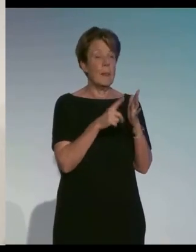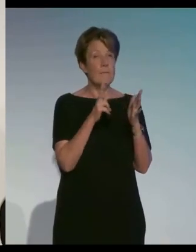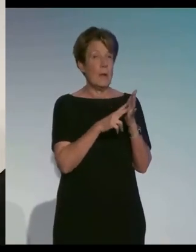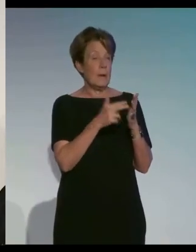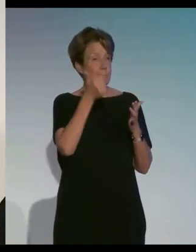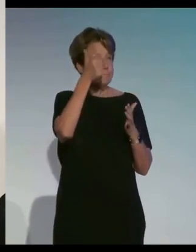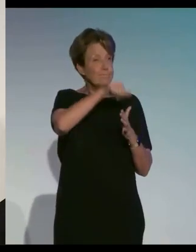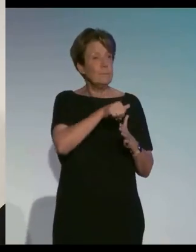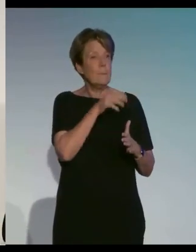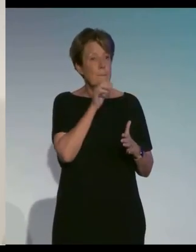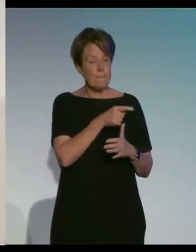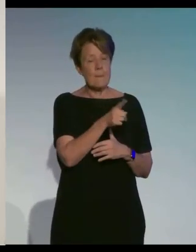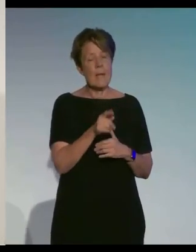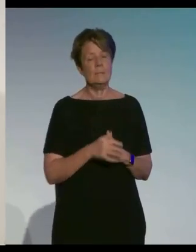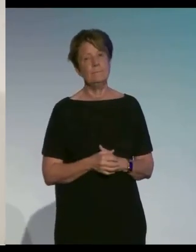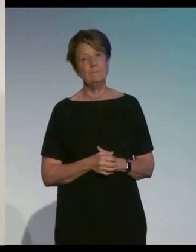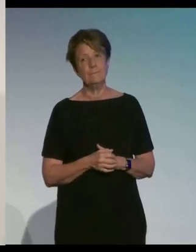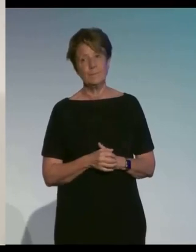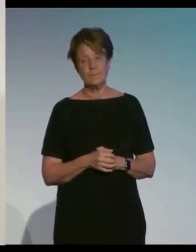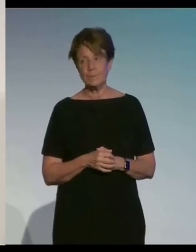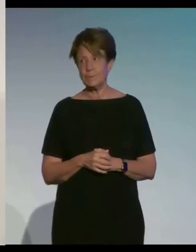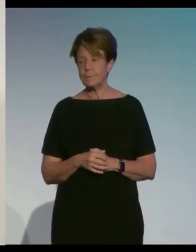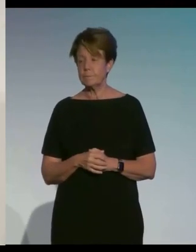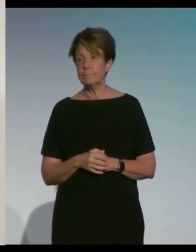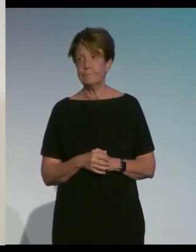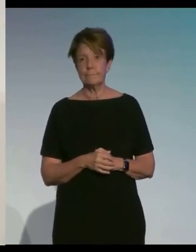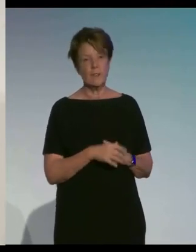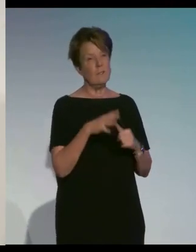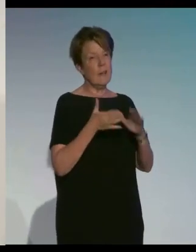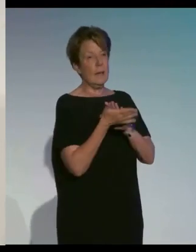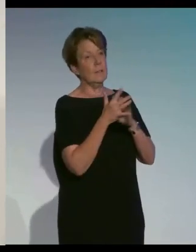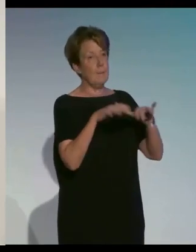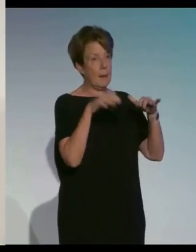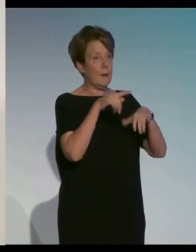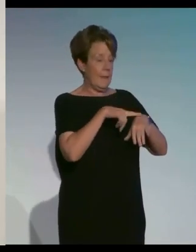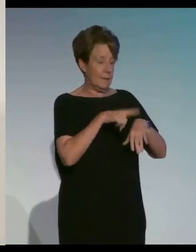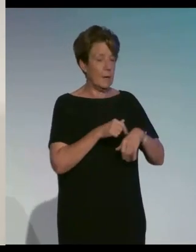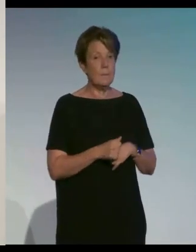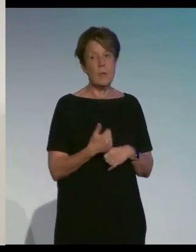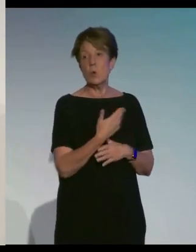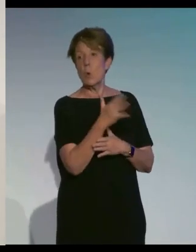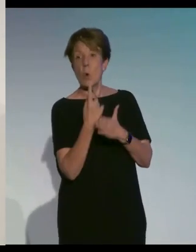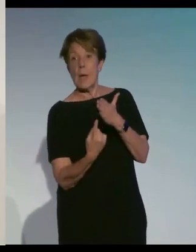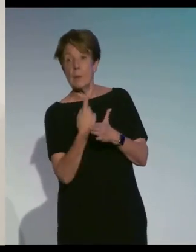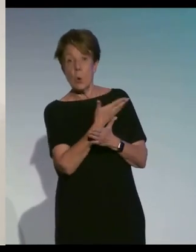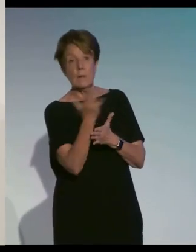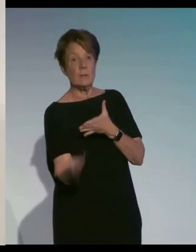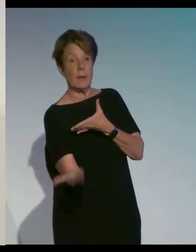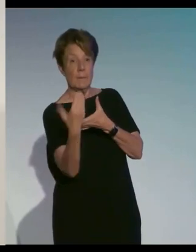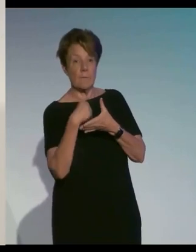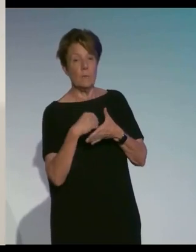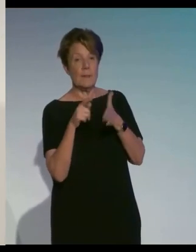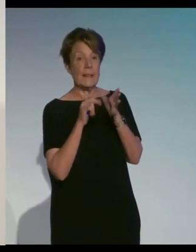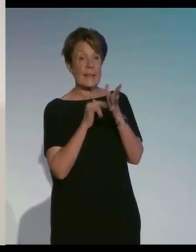parliamentarian at that time, Mr. Neelan Cheruthelvam. And so what happened? We all got involved in this case.